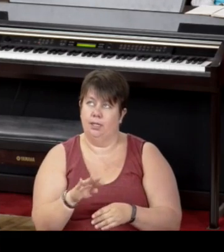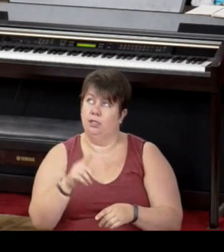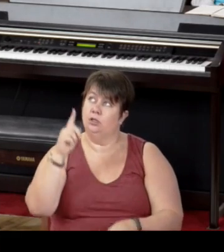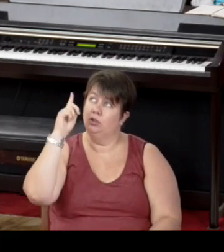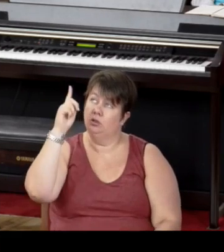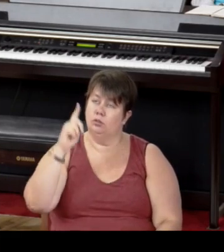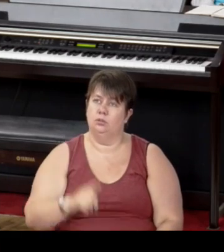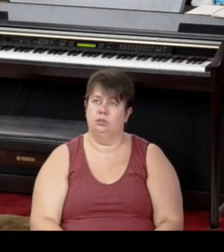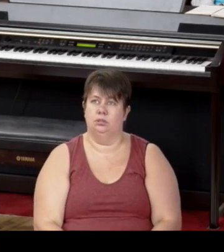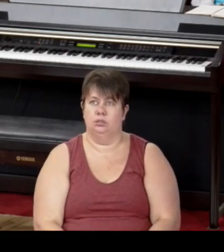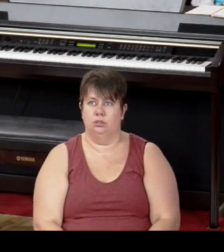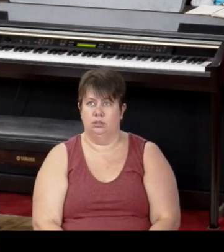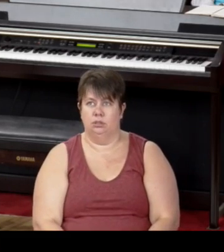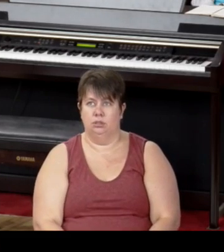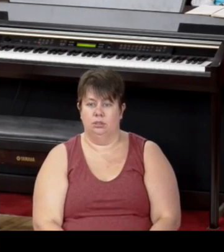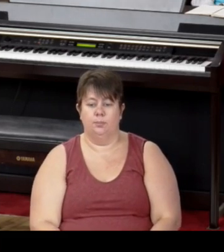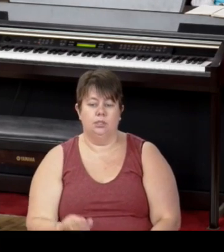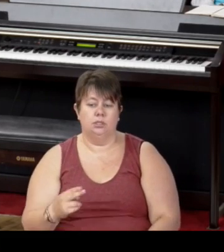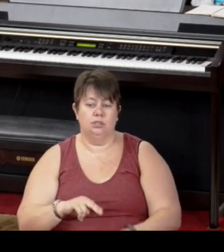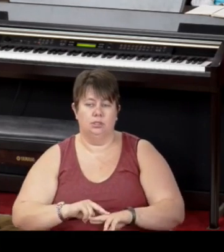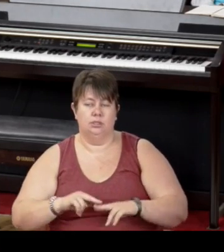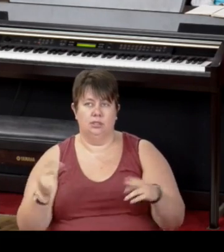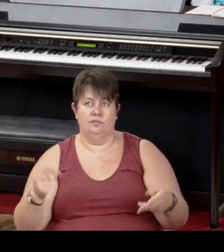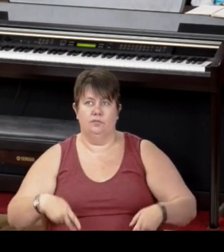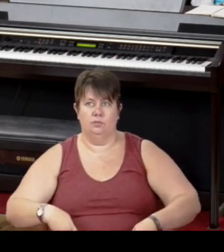But there's another way you might be able to get at them.